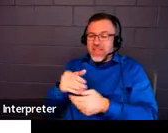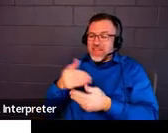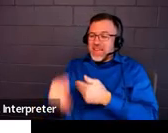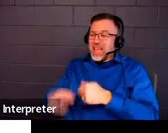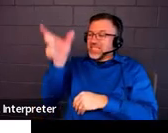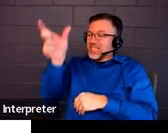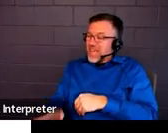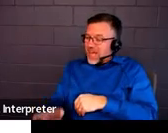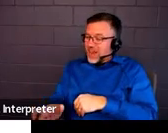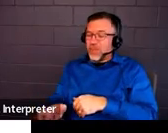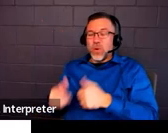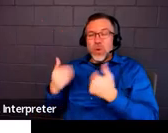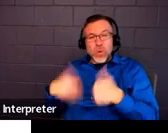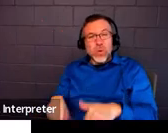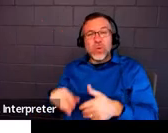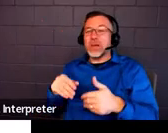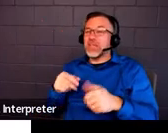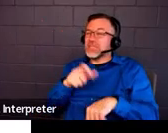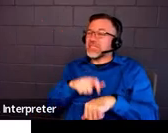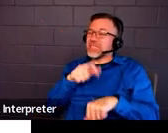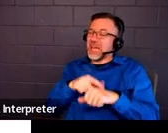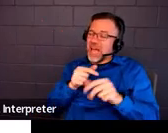whoa, so much time has gone by.